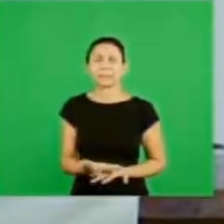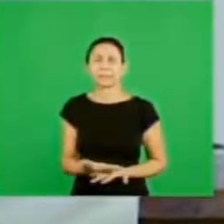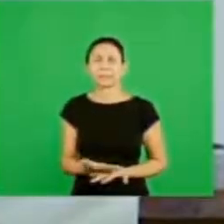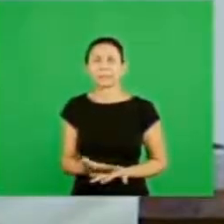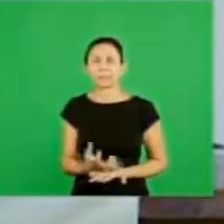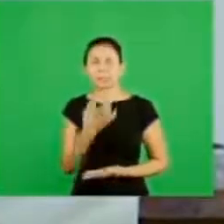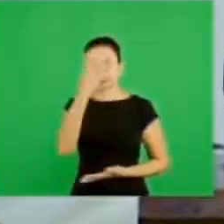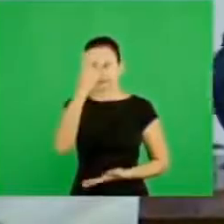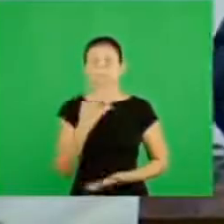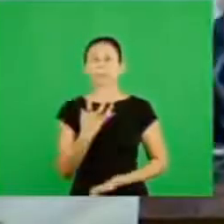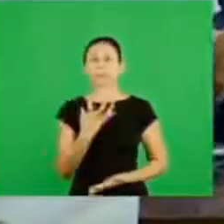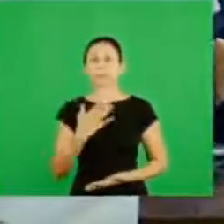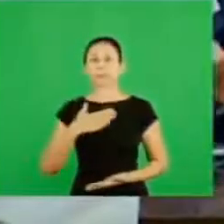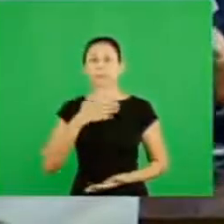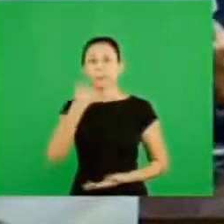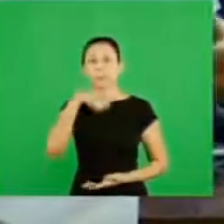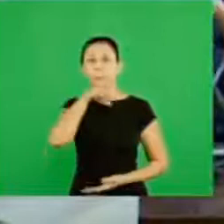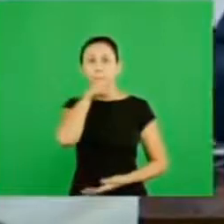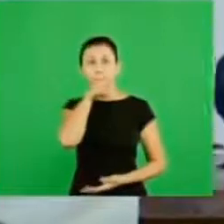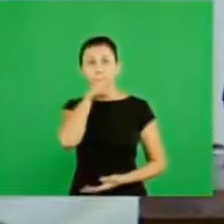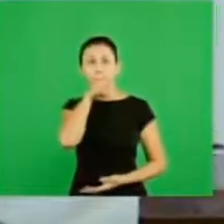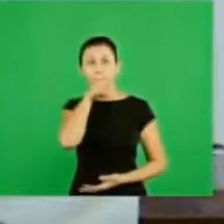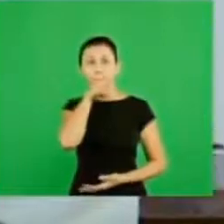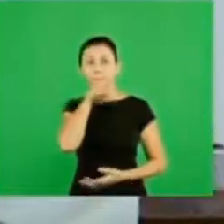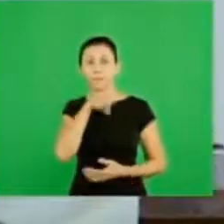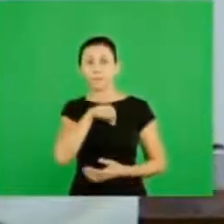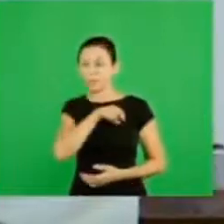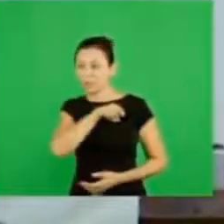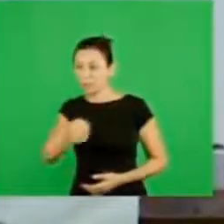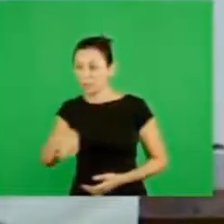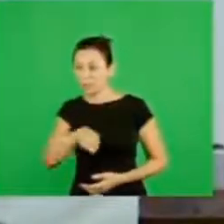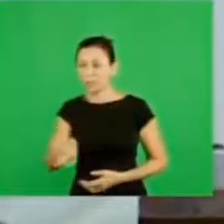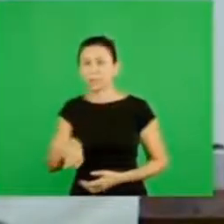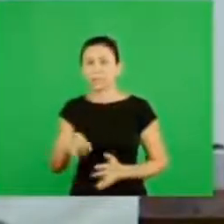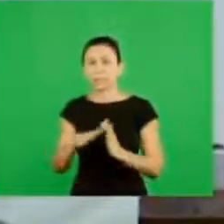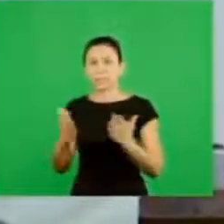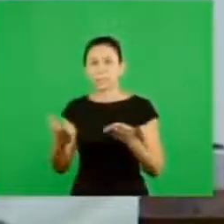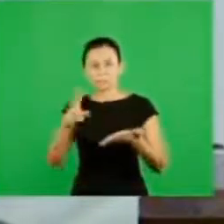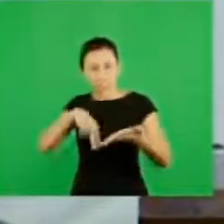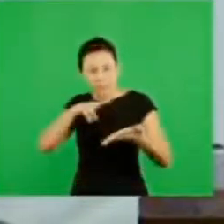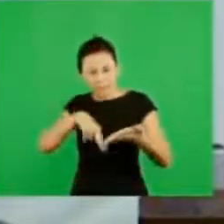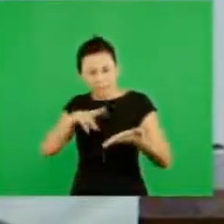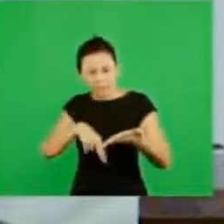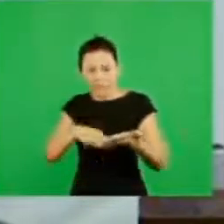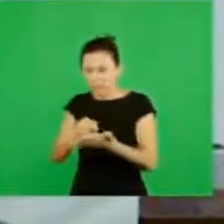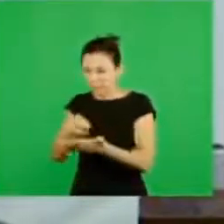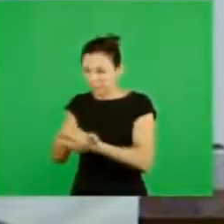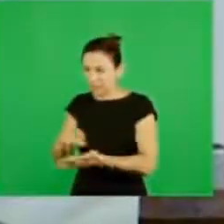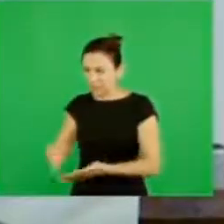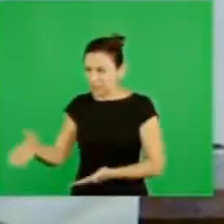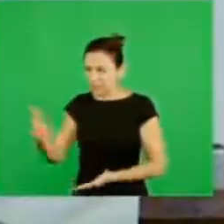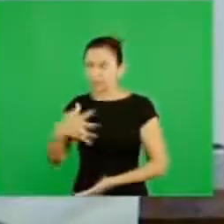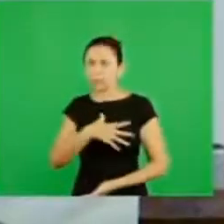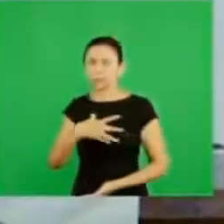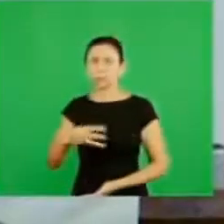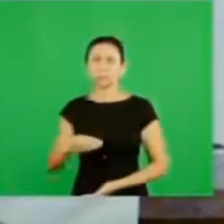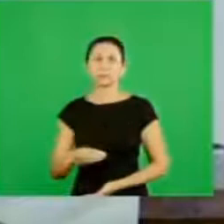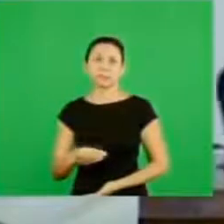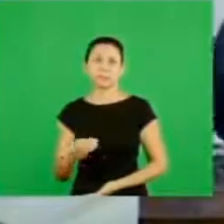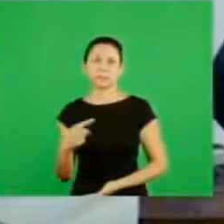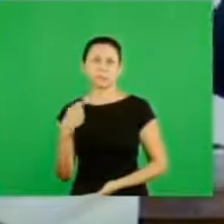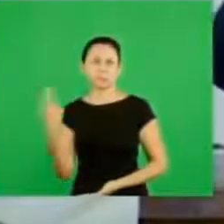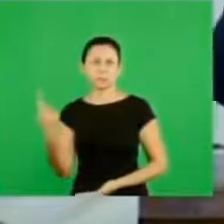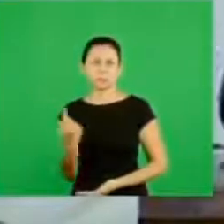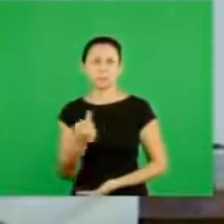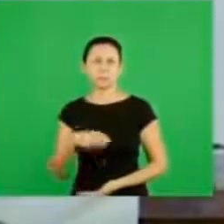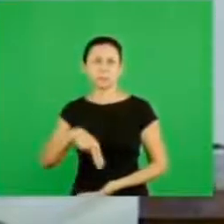a faith that we can even say was radical. It's my mom. She says, oh, you have to read the Bible. It has to be like this, it